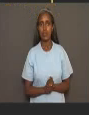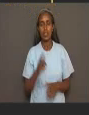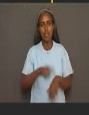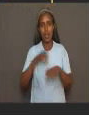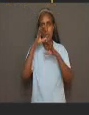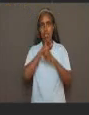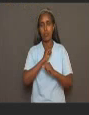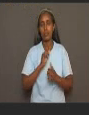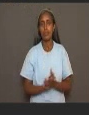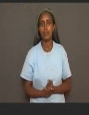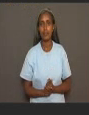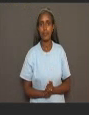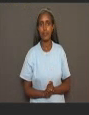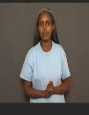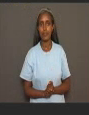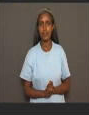Time's up.